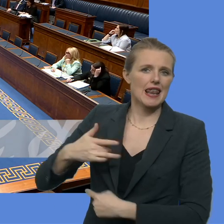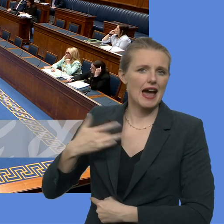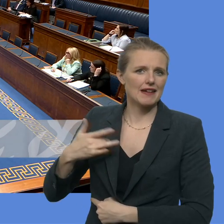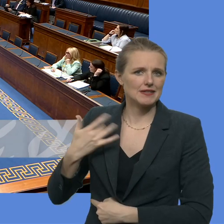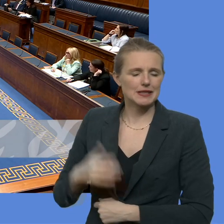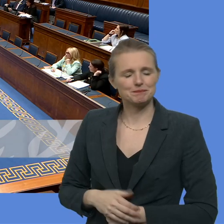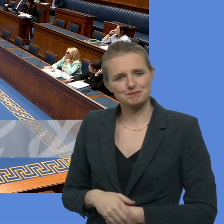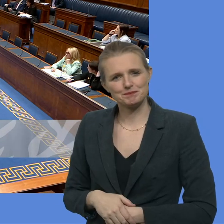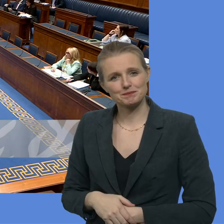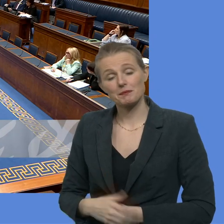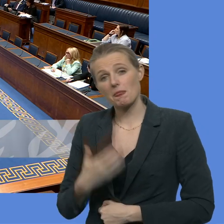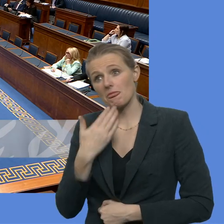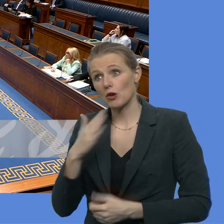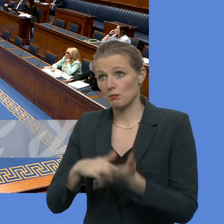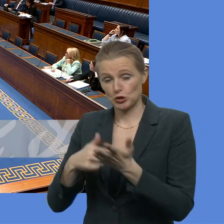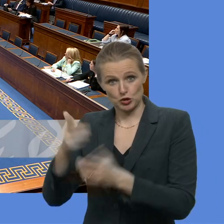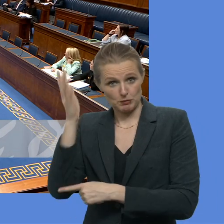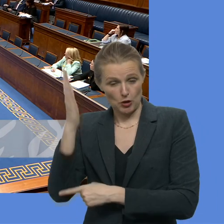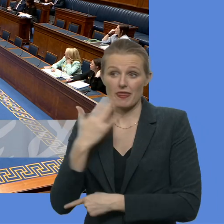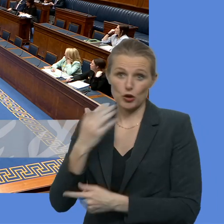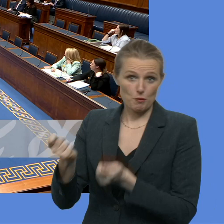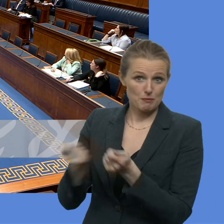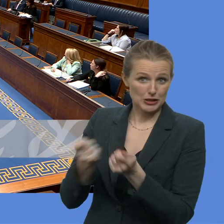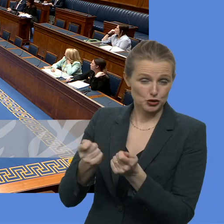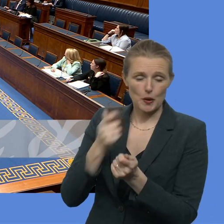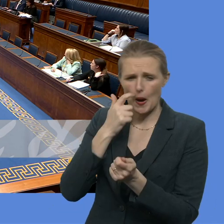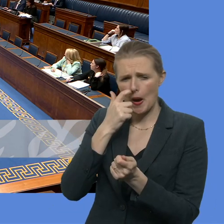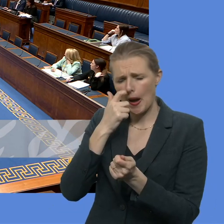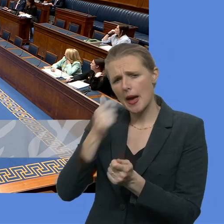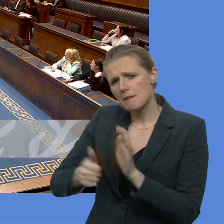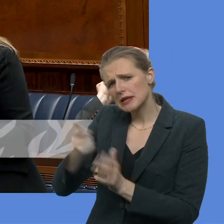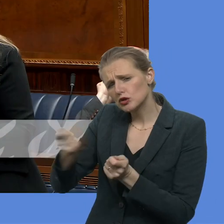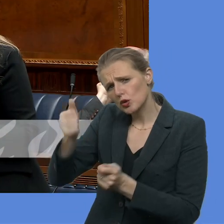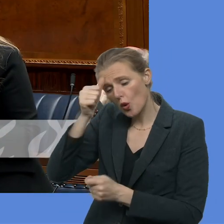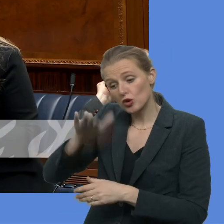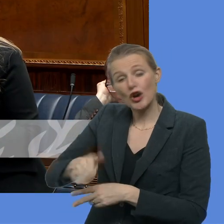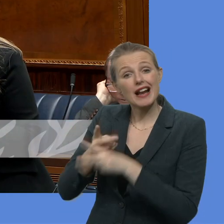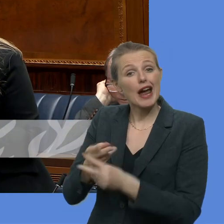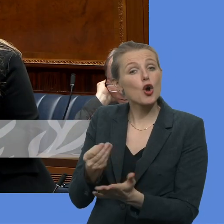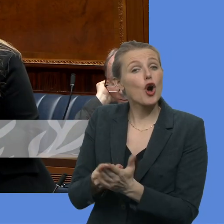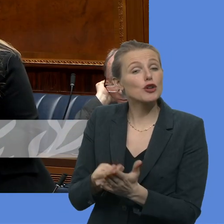Mr. Speaker, and thank you, Minister, for your answer. The Minister will be aware that childcare cost